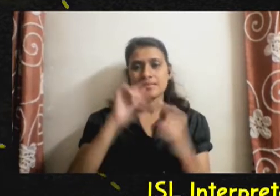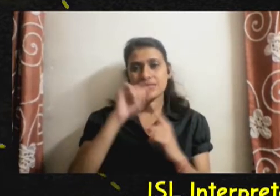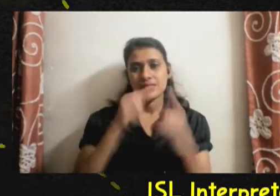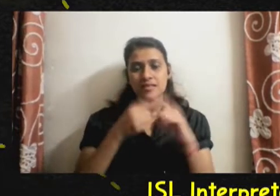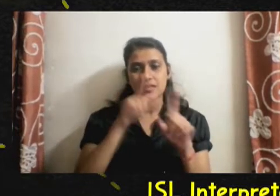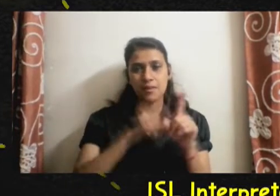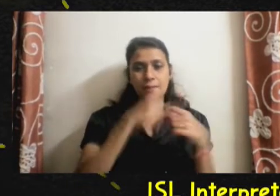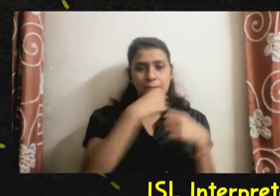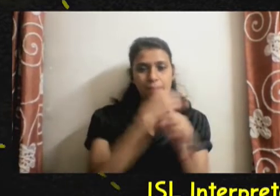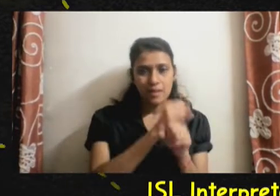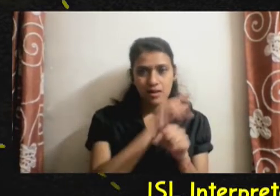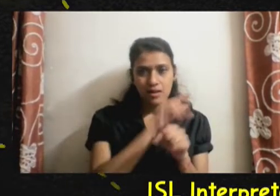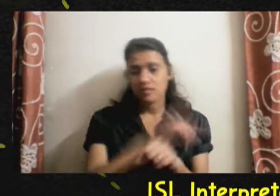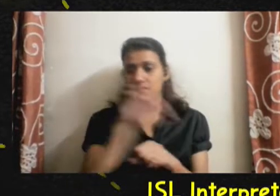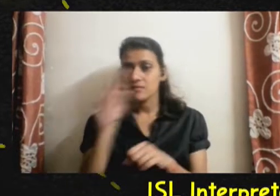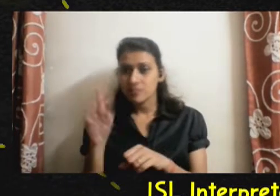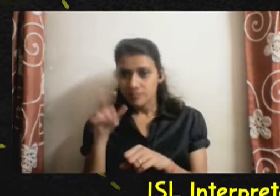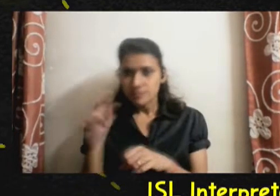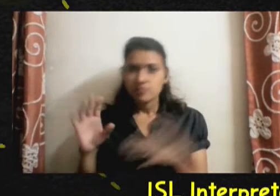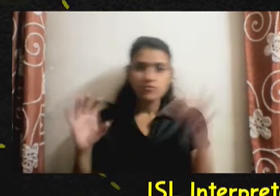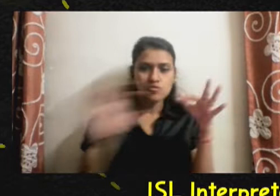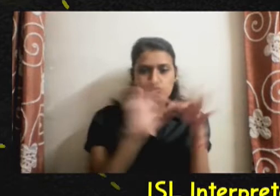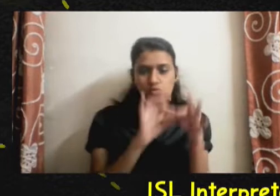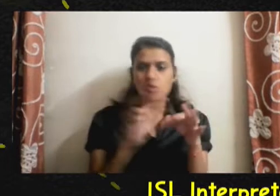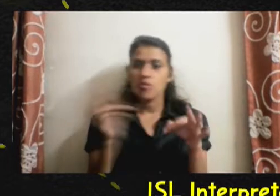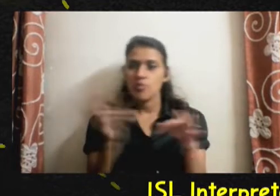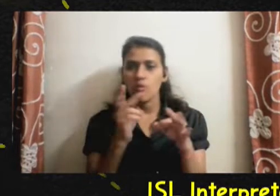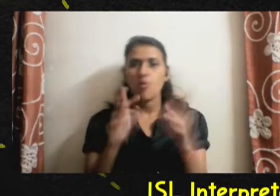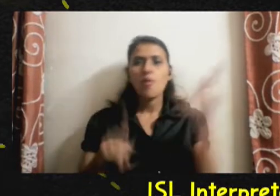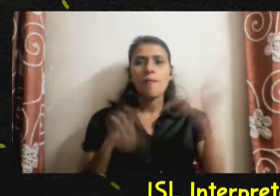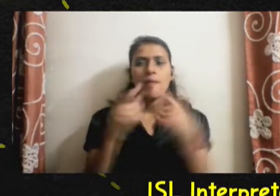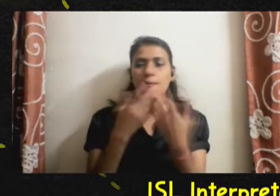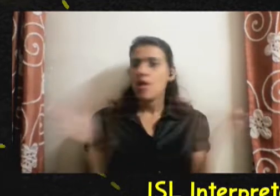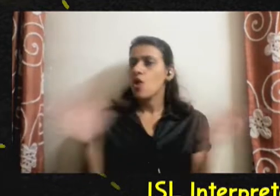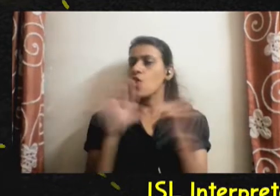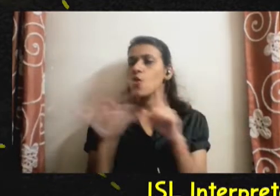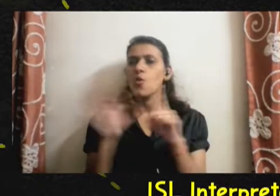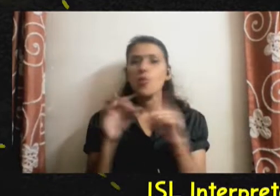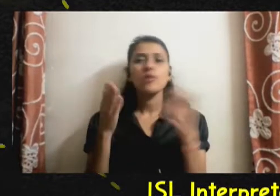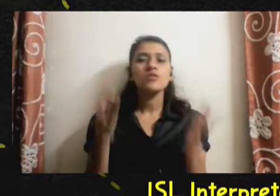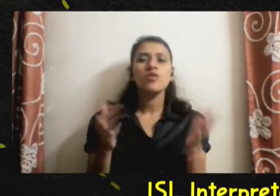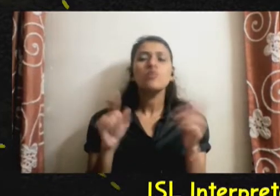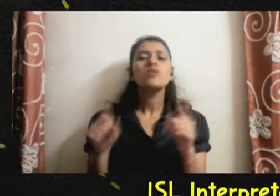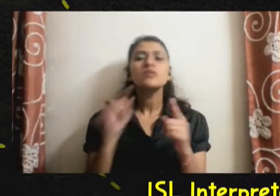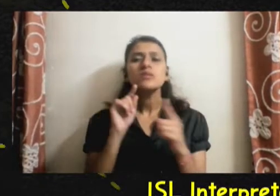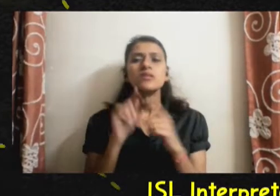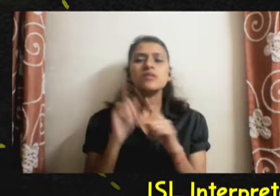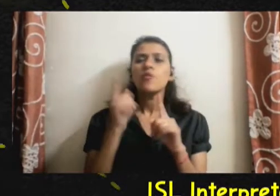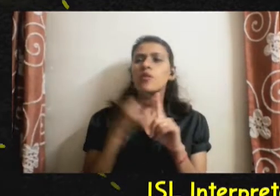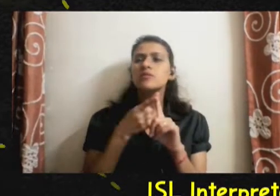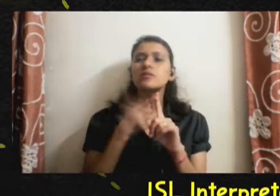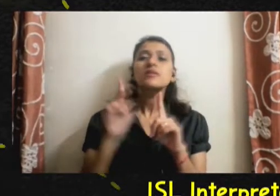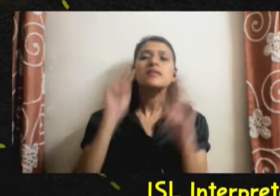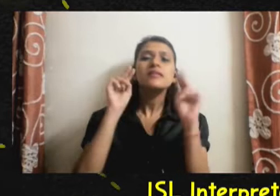which always wants you to make large claims about what a population is undergoing. So the question of what does someone need,